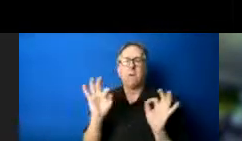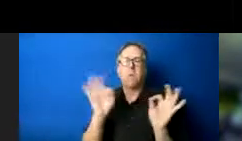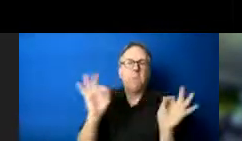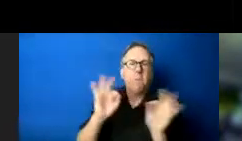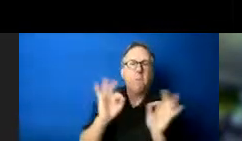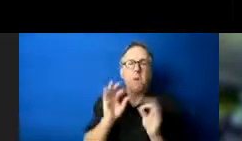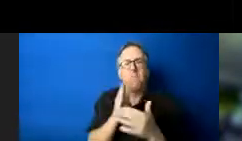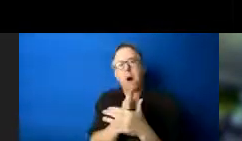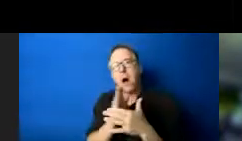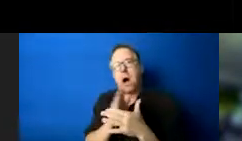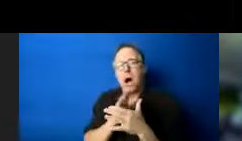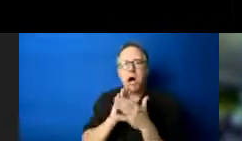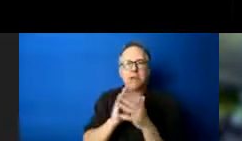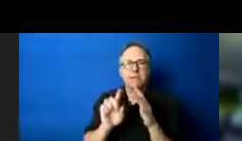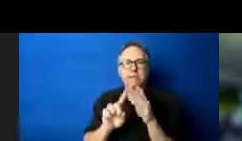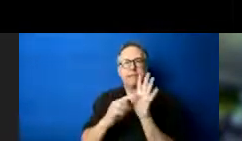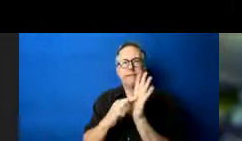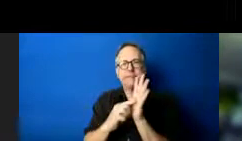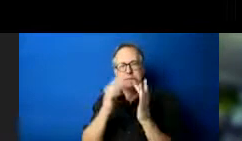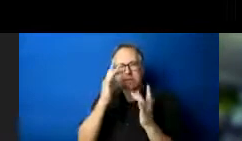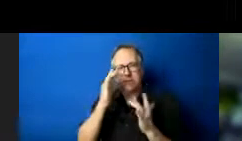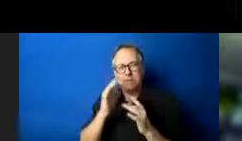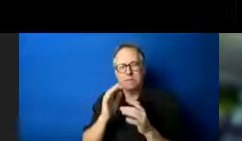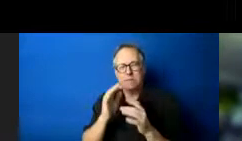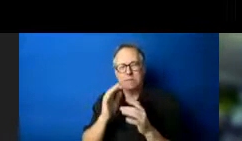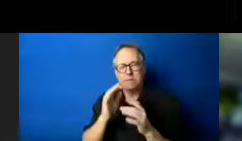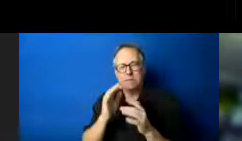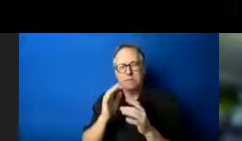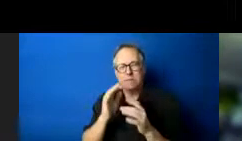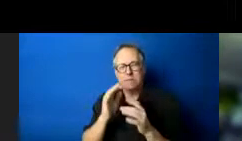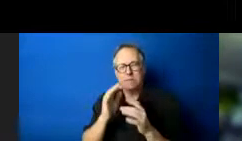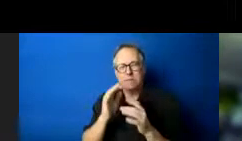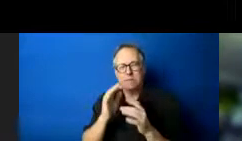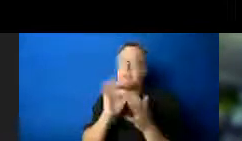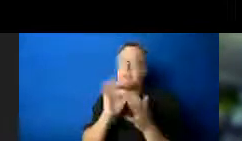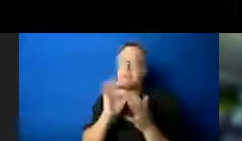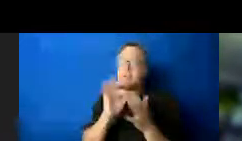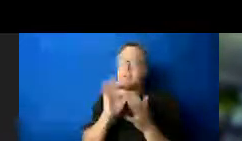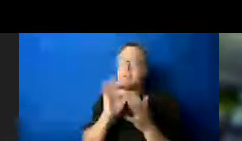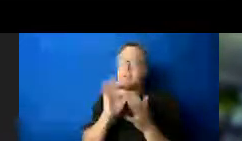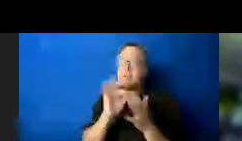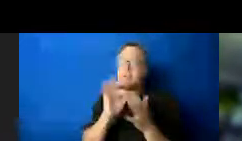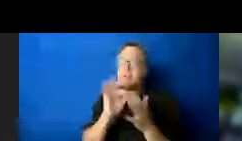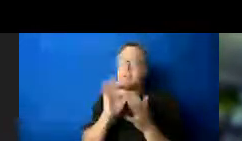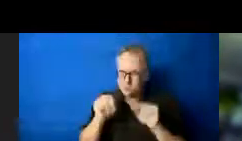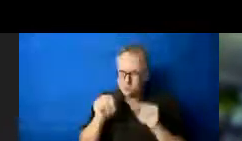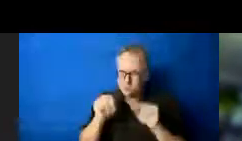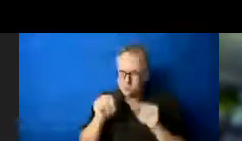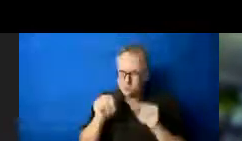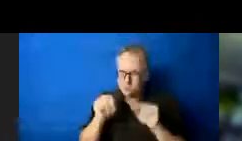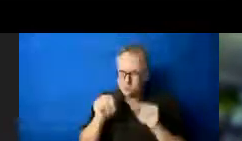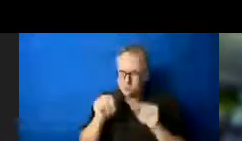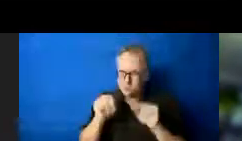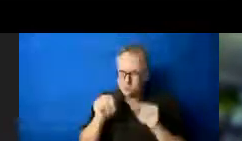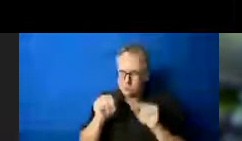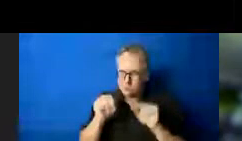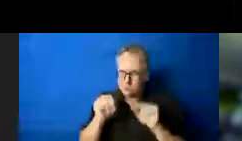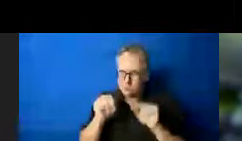moderate symptoms. And that mild to moderate symptoms is really important because when therapeutics are